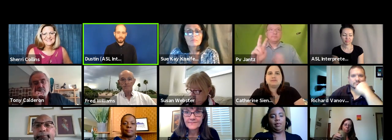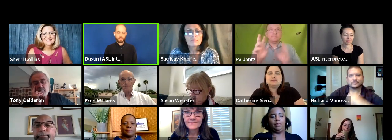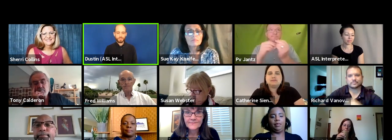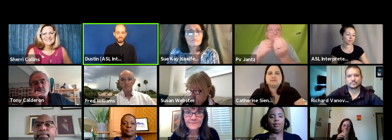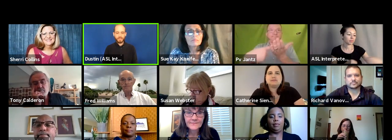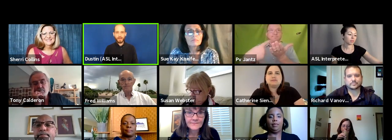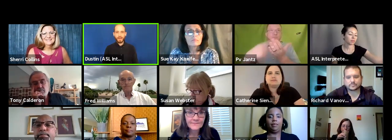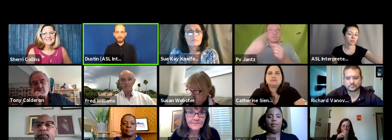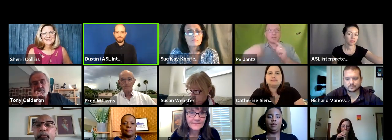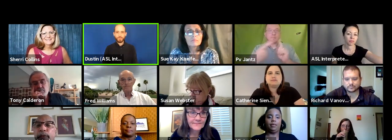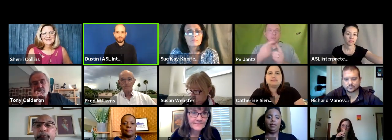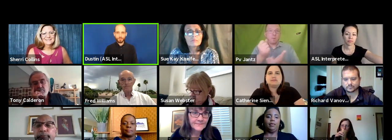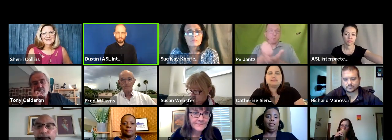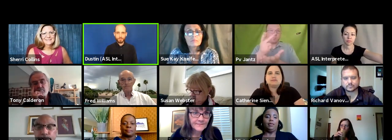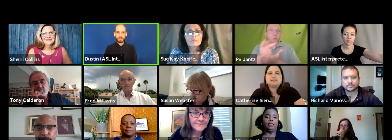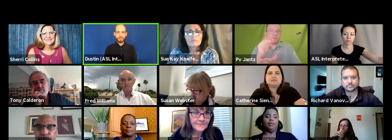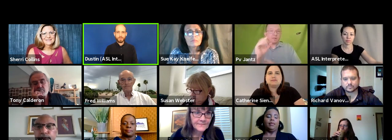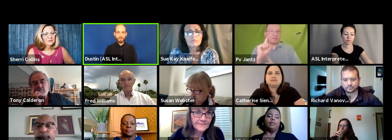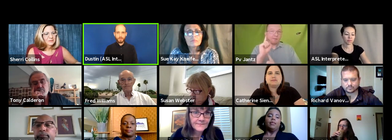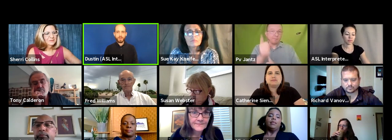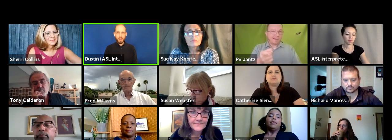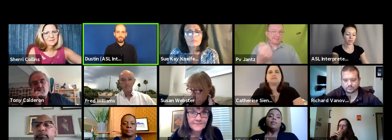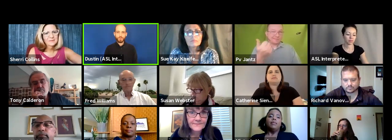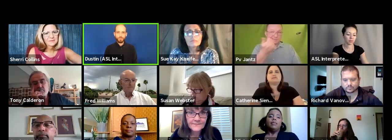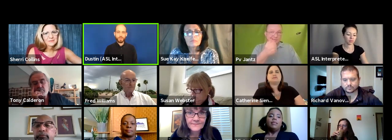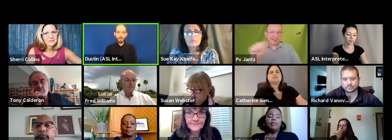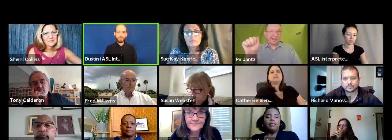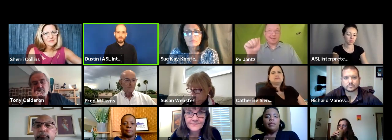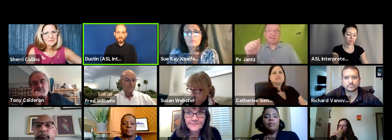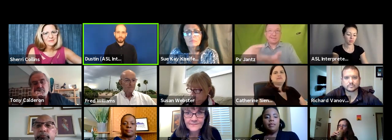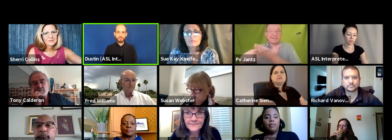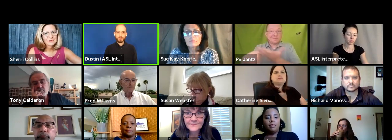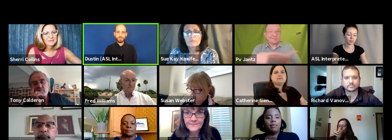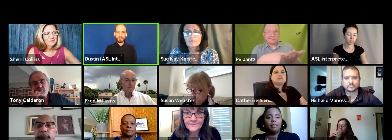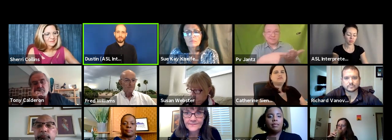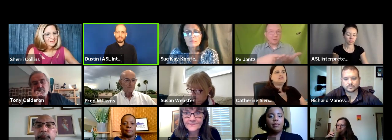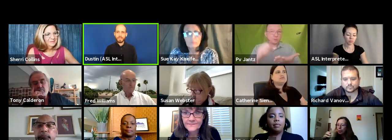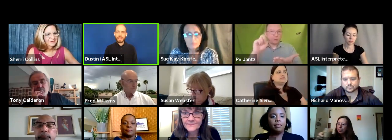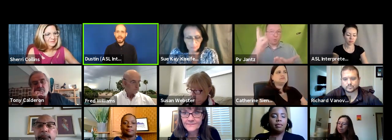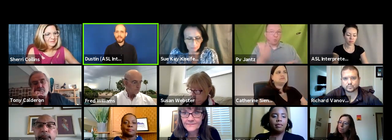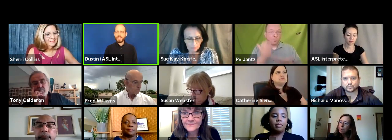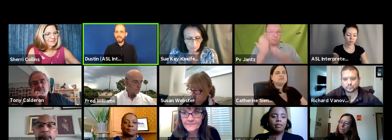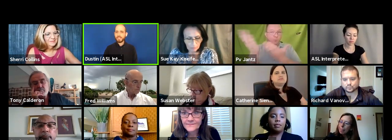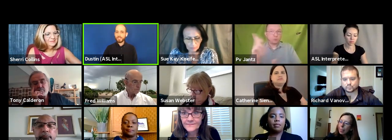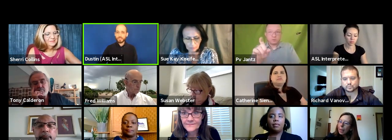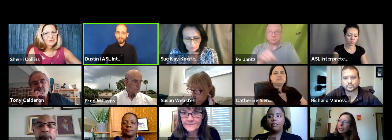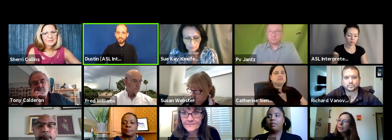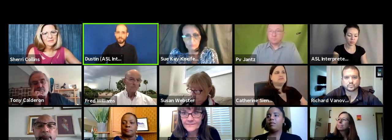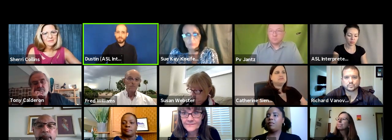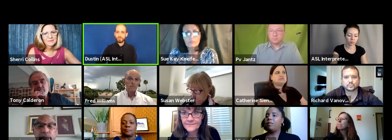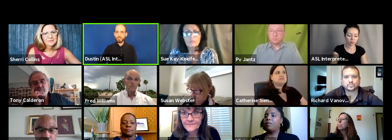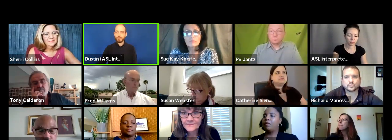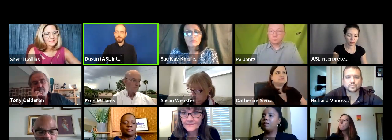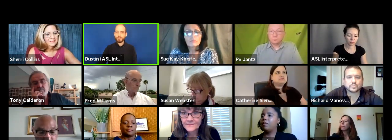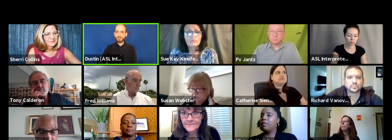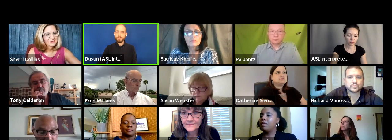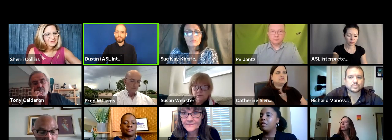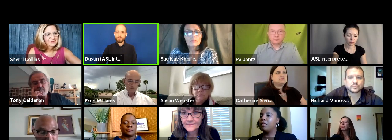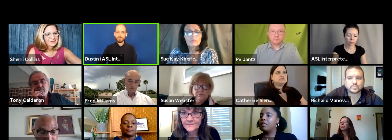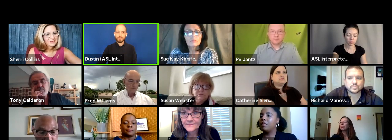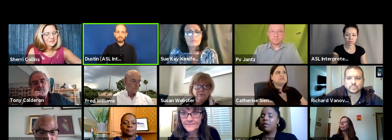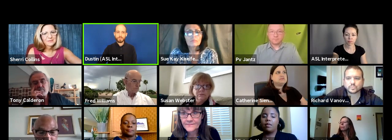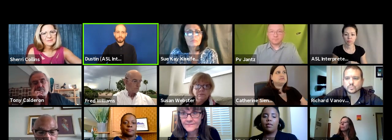Moving on to agenda item number 2, approval of the minutes. Any discussion or